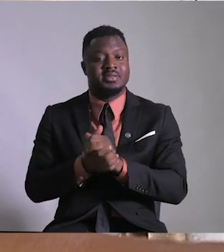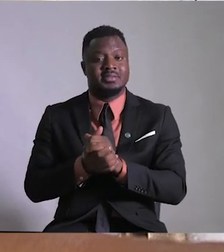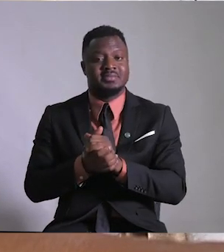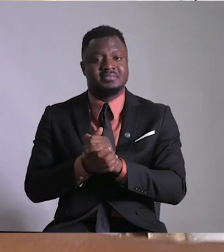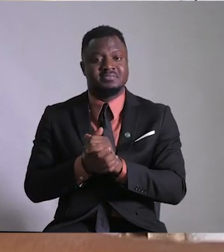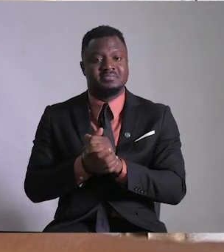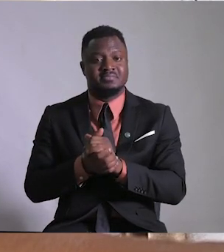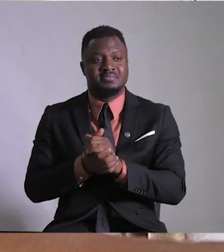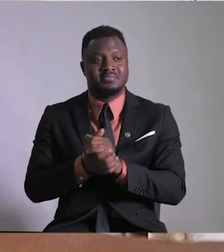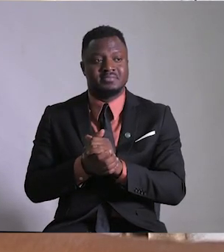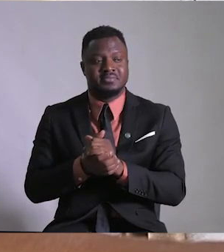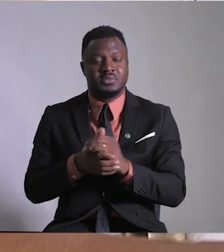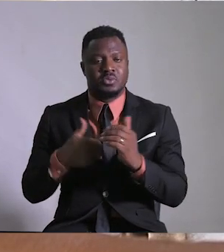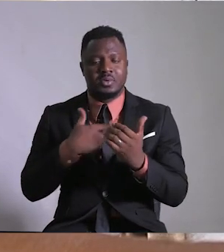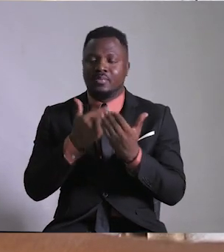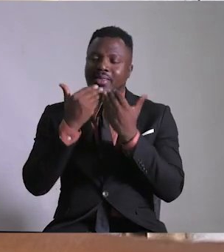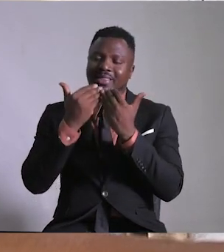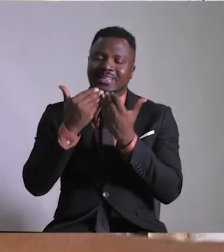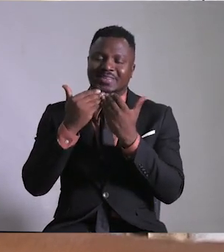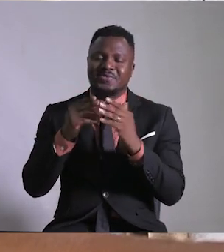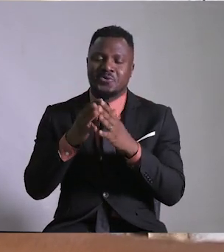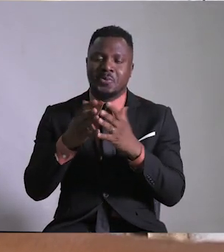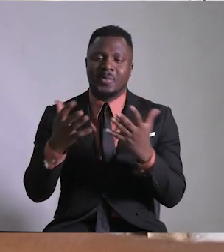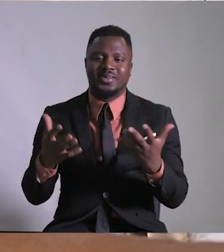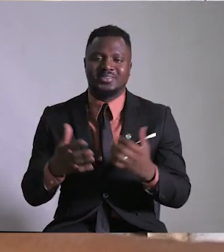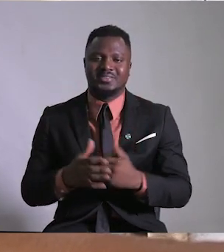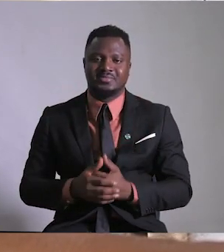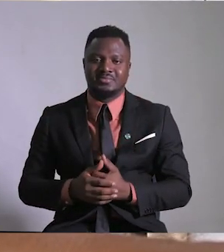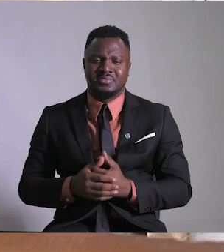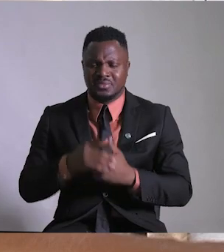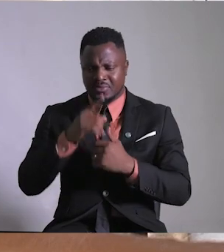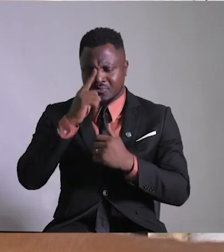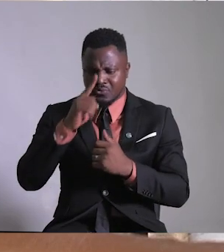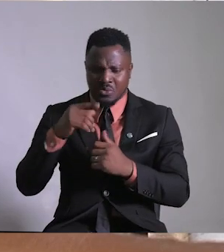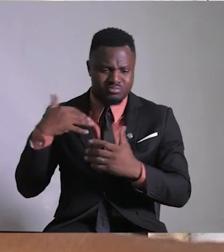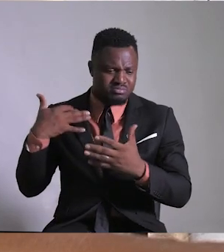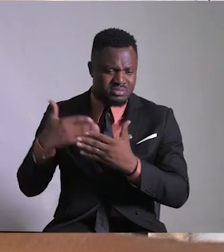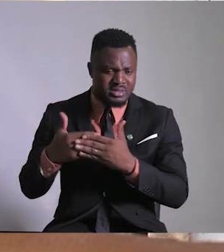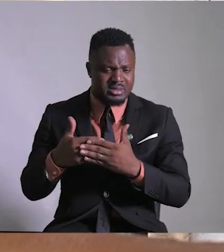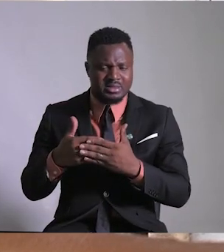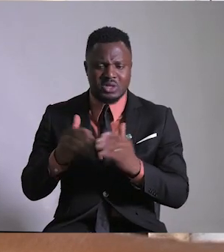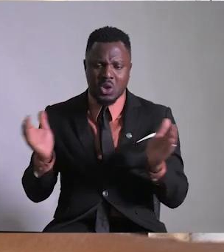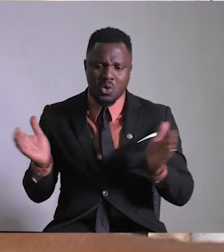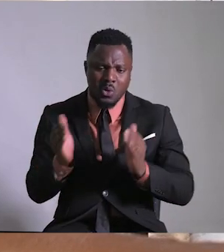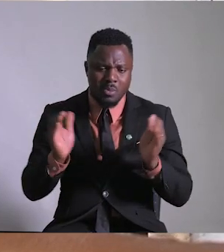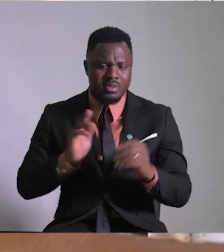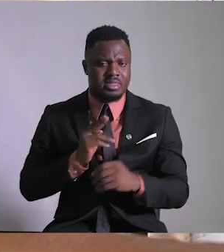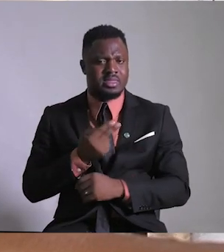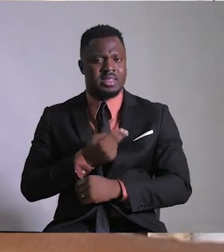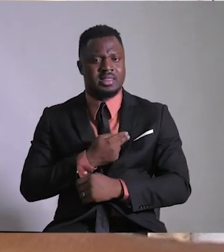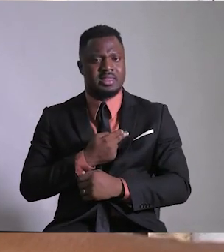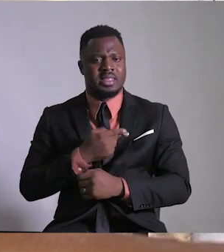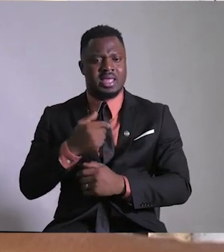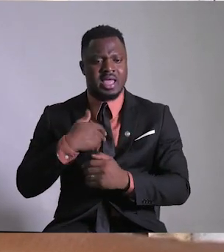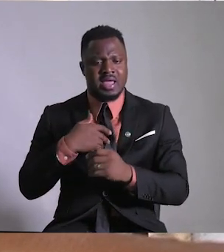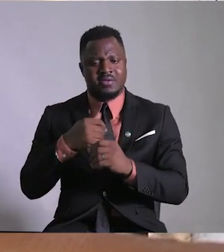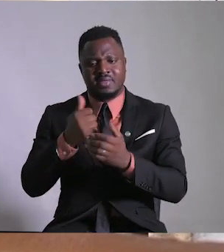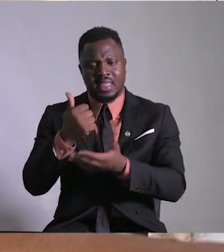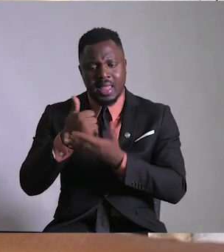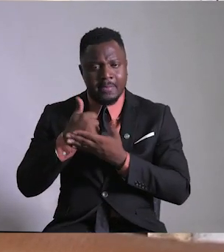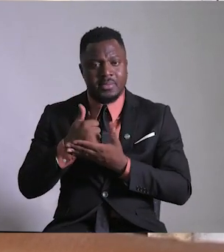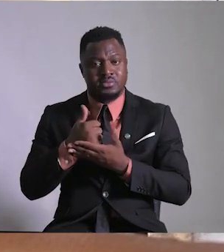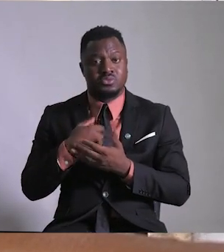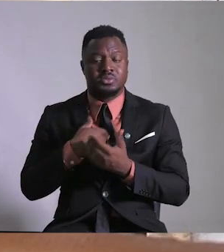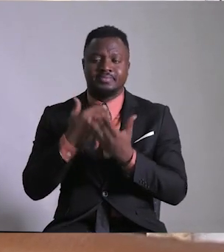Somubi, well, I'm thanking them very much for what they are encouraging us and the help they are